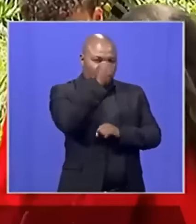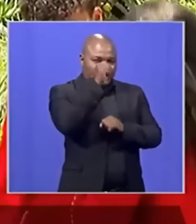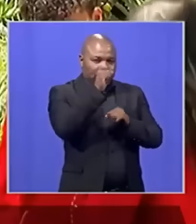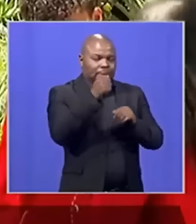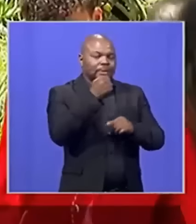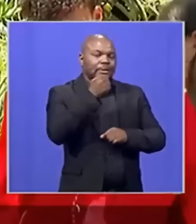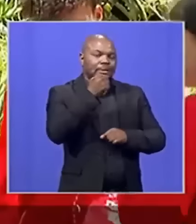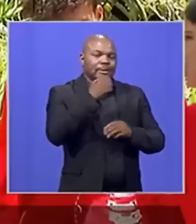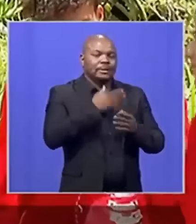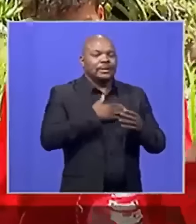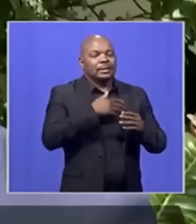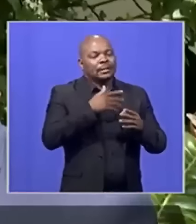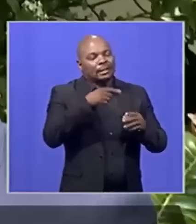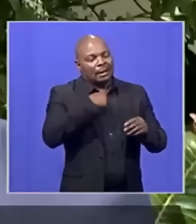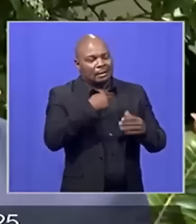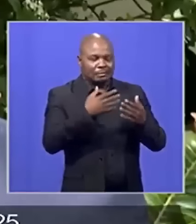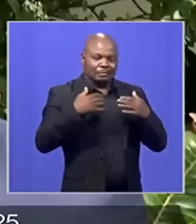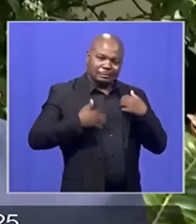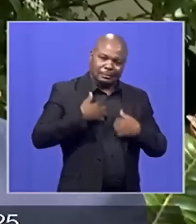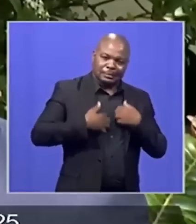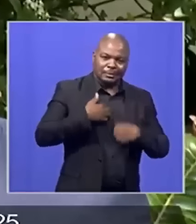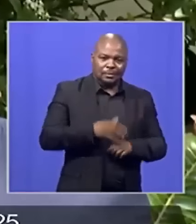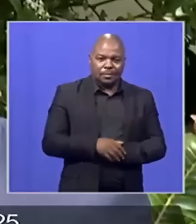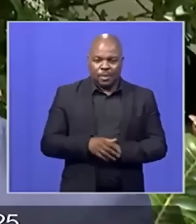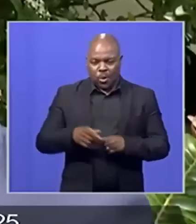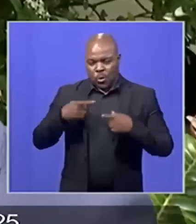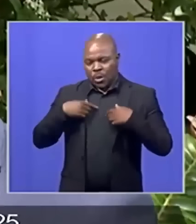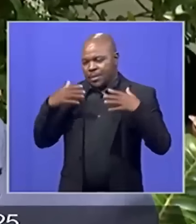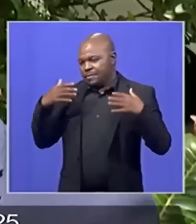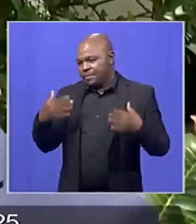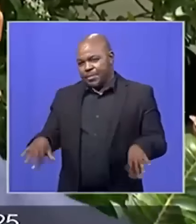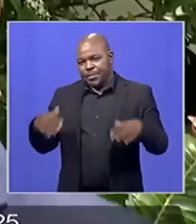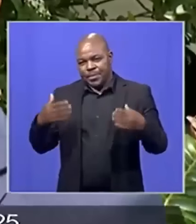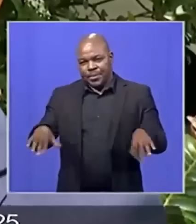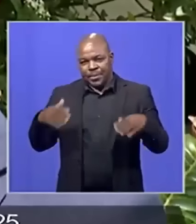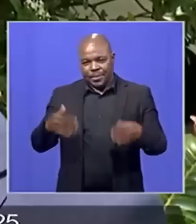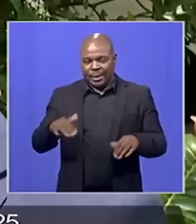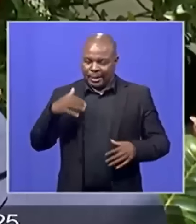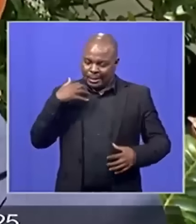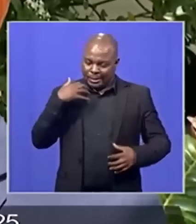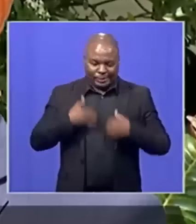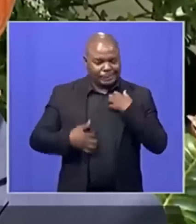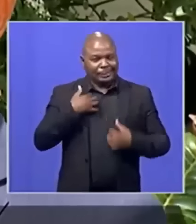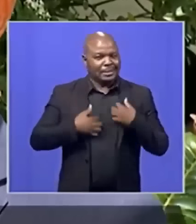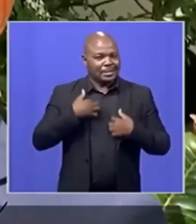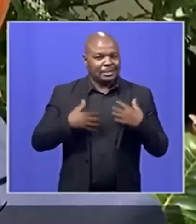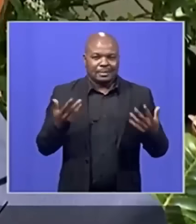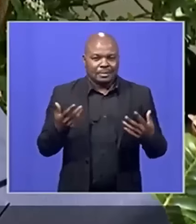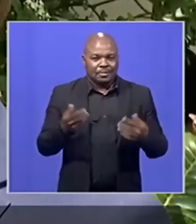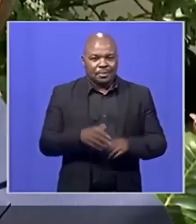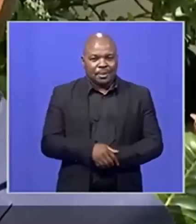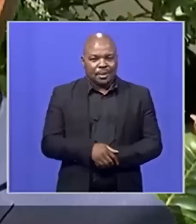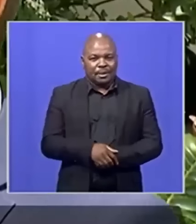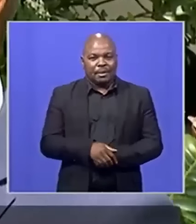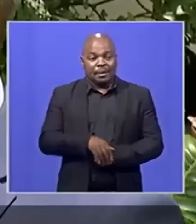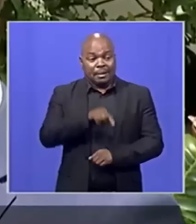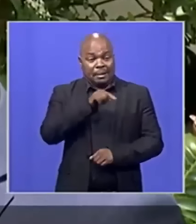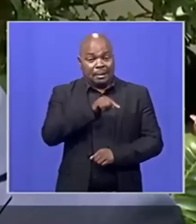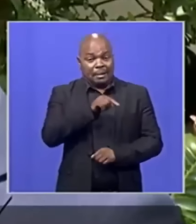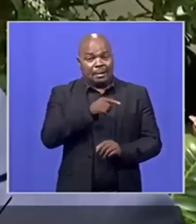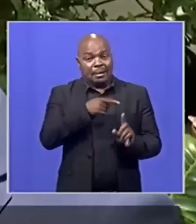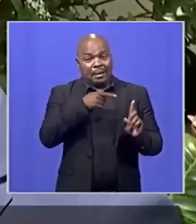Engineering. And I'm very excited. So we are feeling incredibly excited. Red Hill is